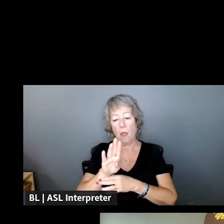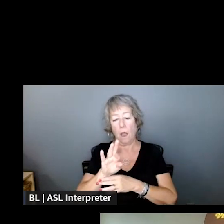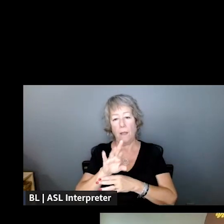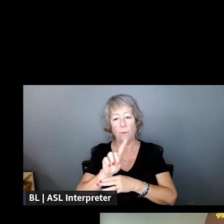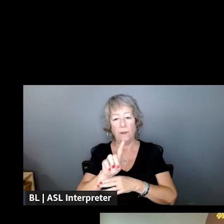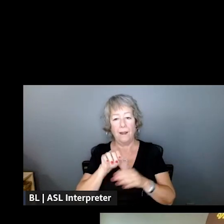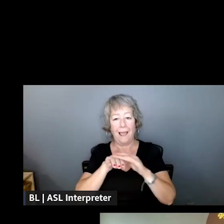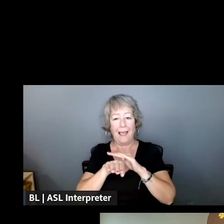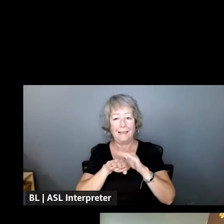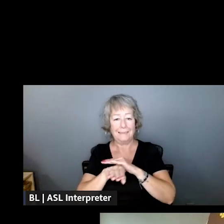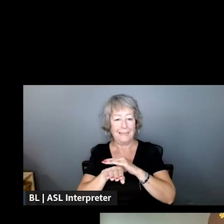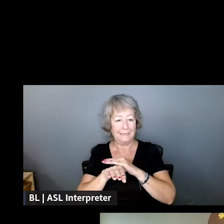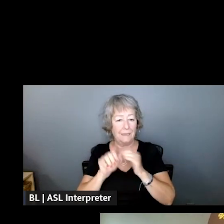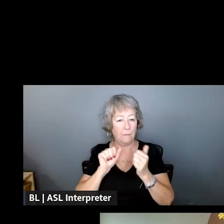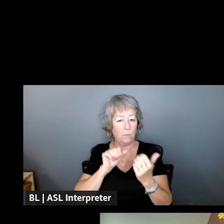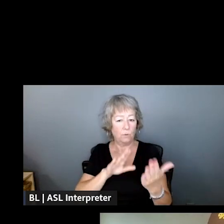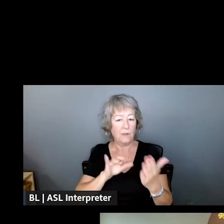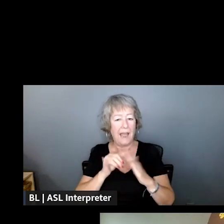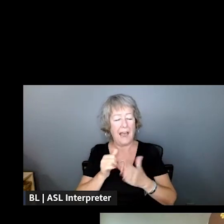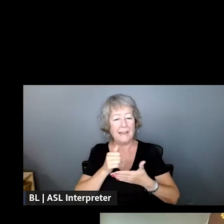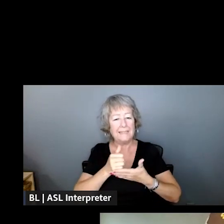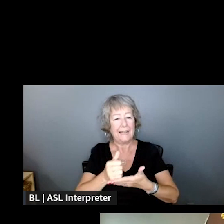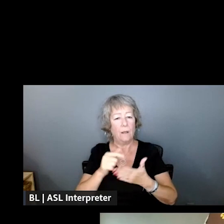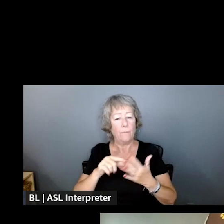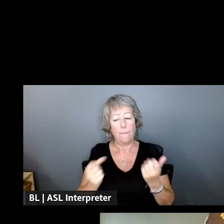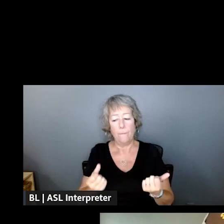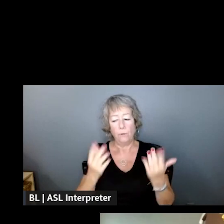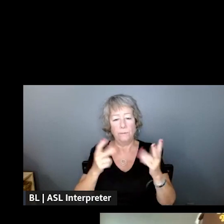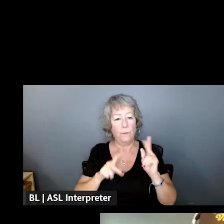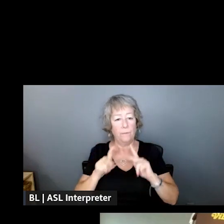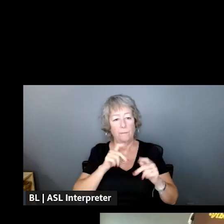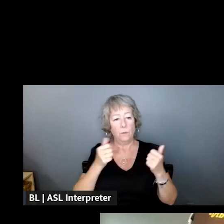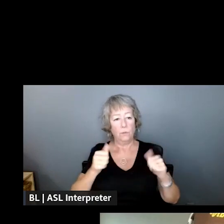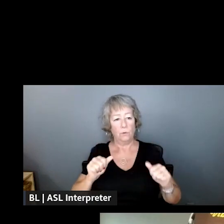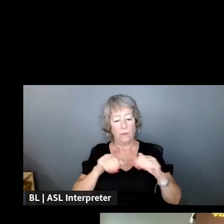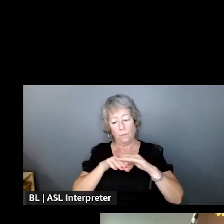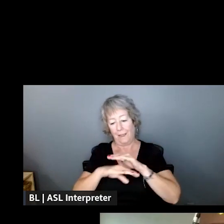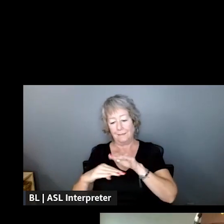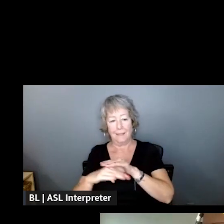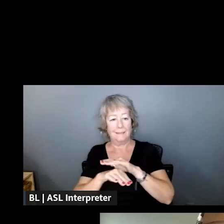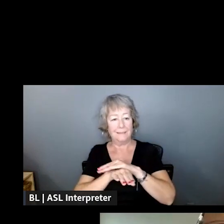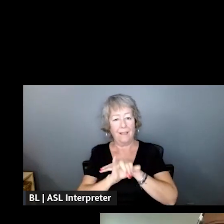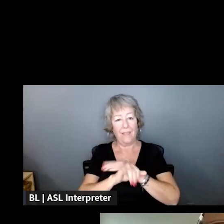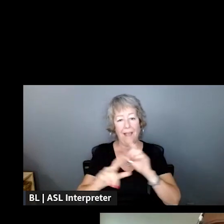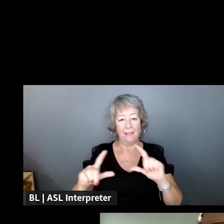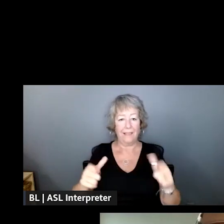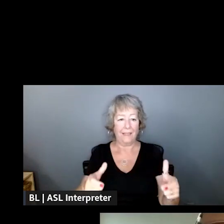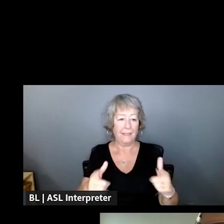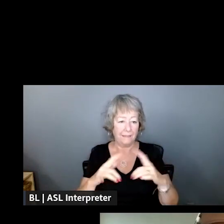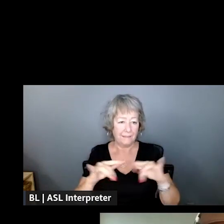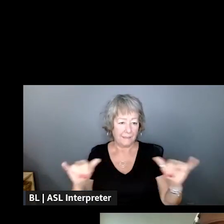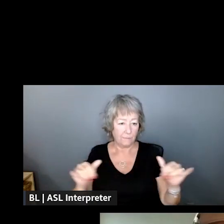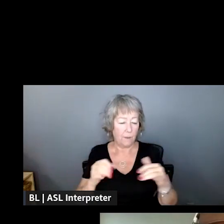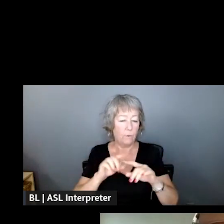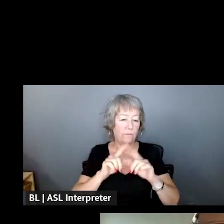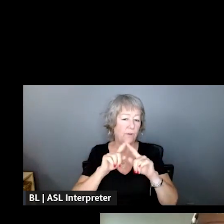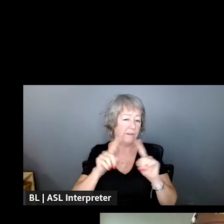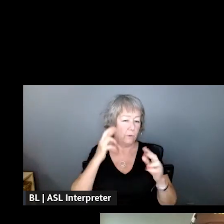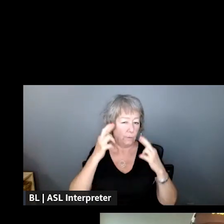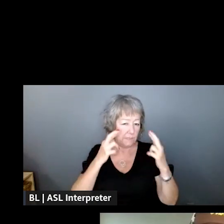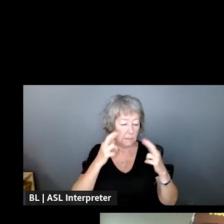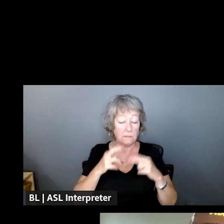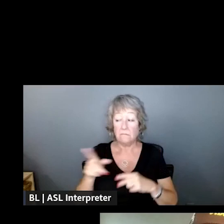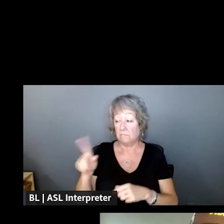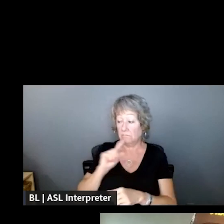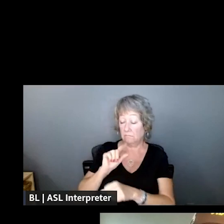helps those multiple personalities that might be working within a data lake and the data inside of it? Yeah, absolutely. So